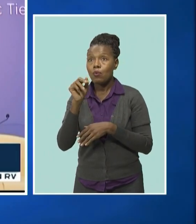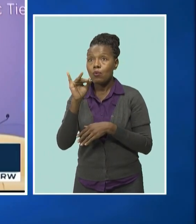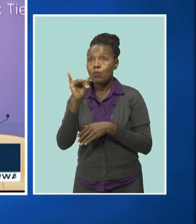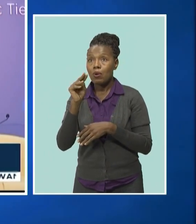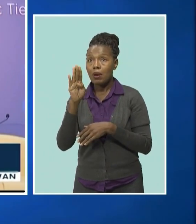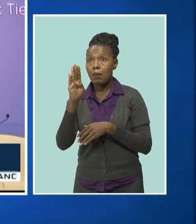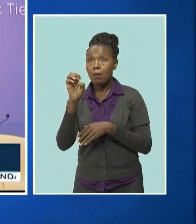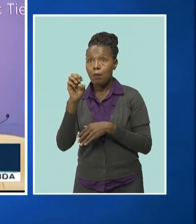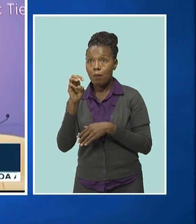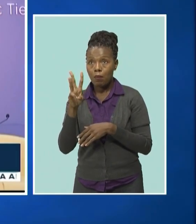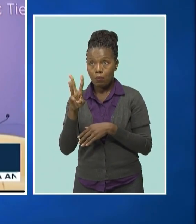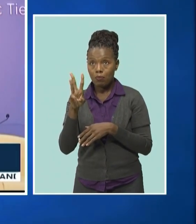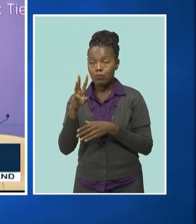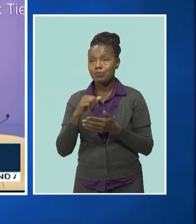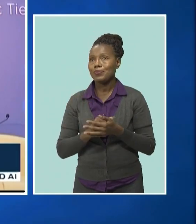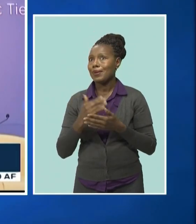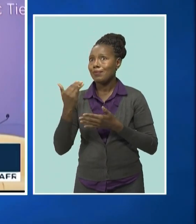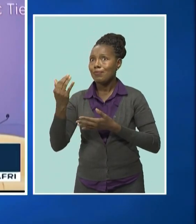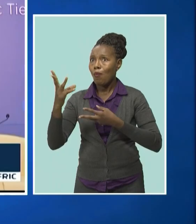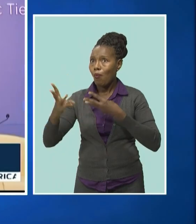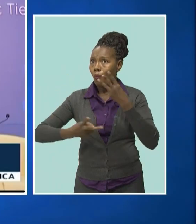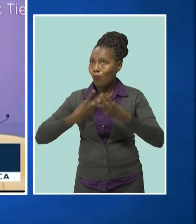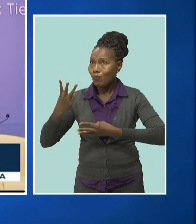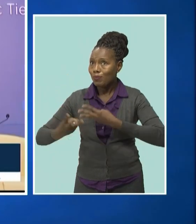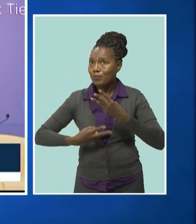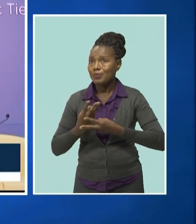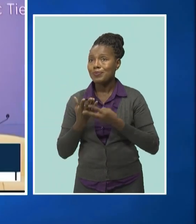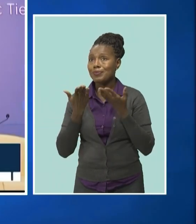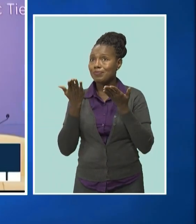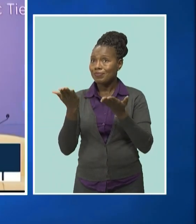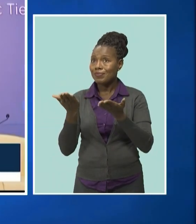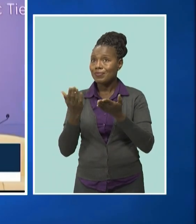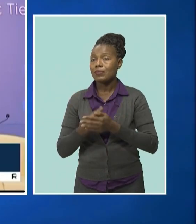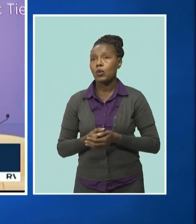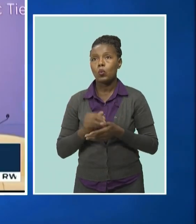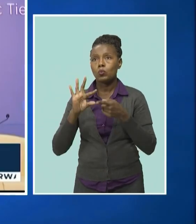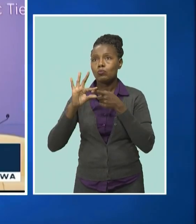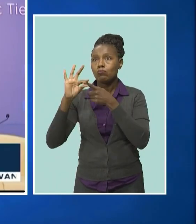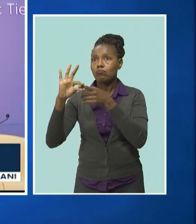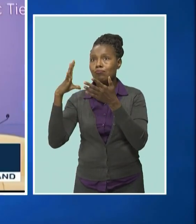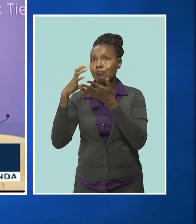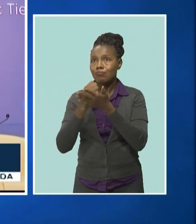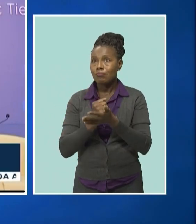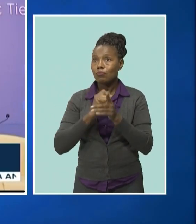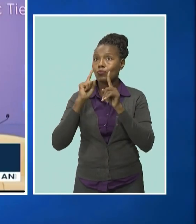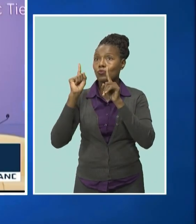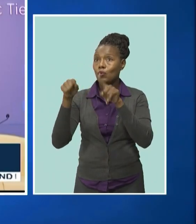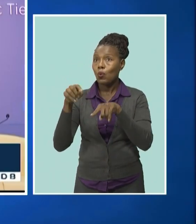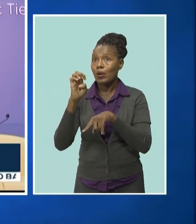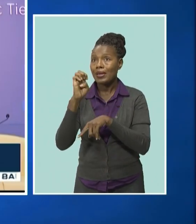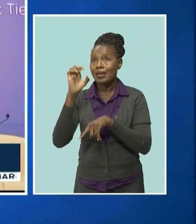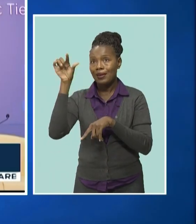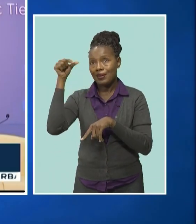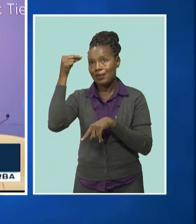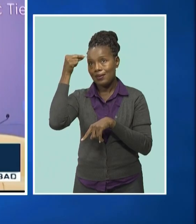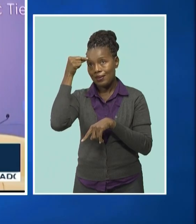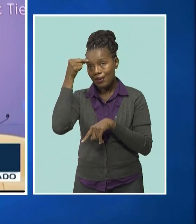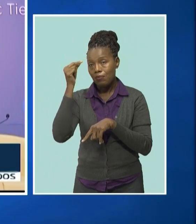so welcome there. This is a unique opportunity to go and do the e-government